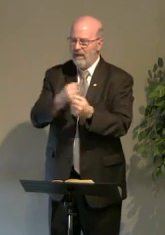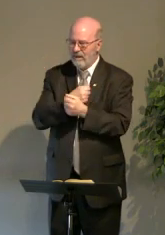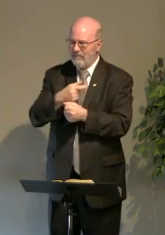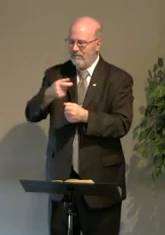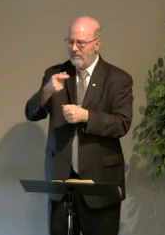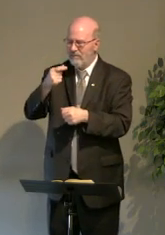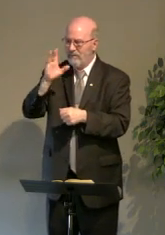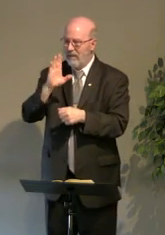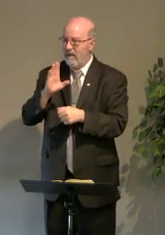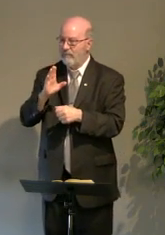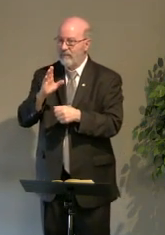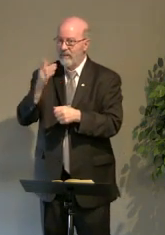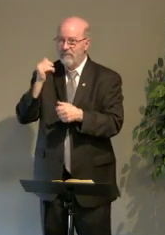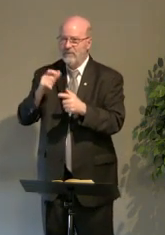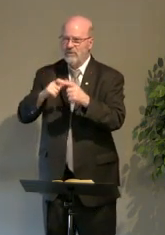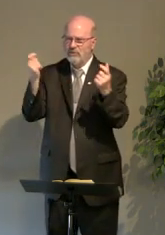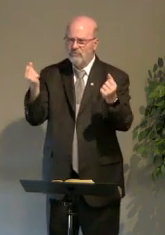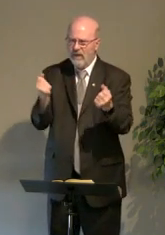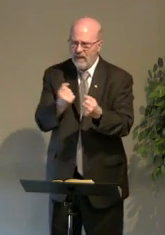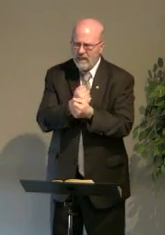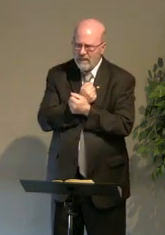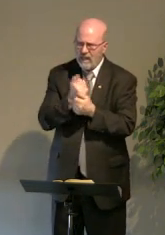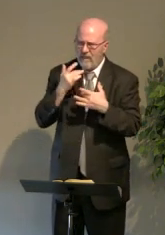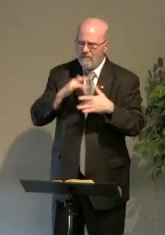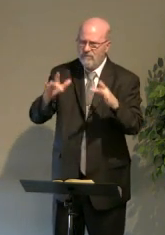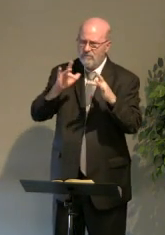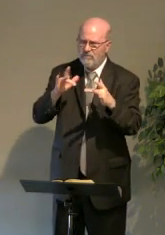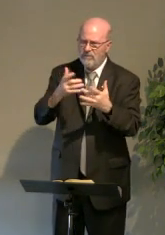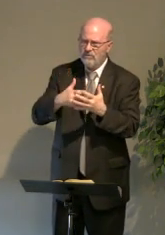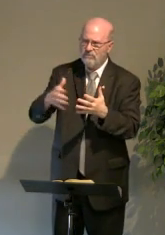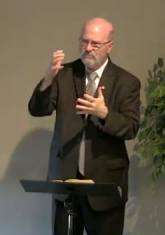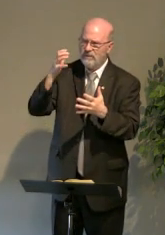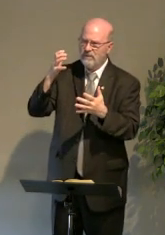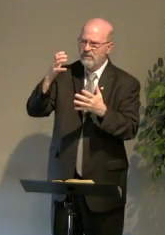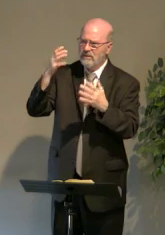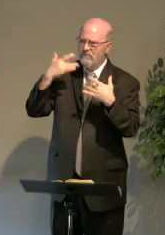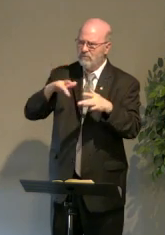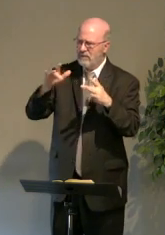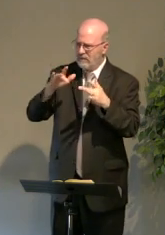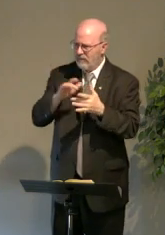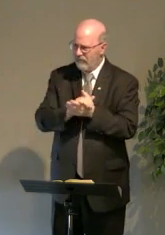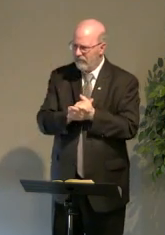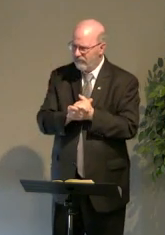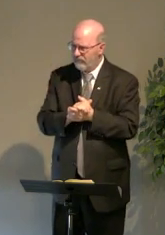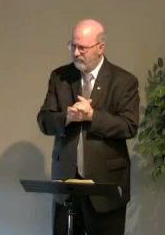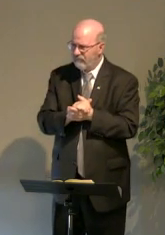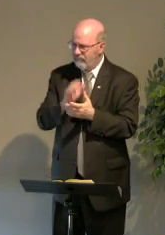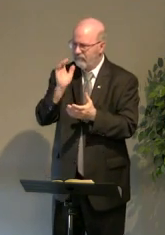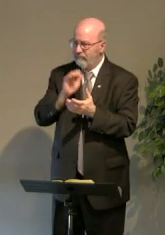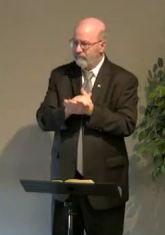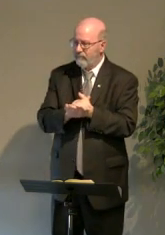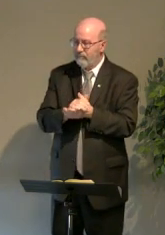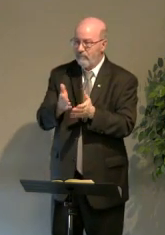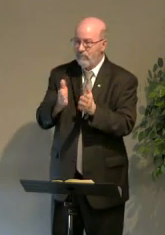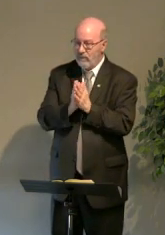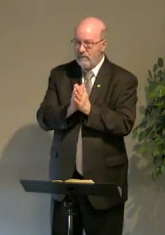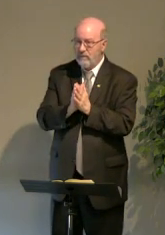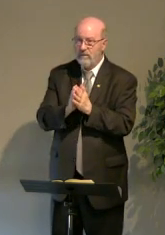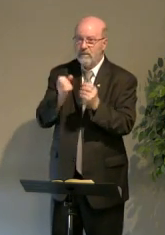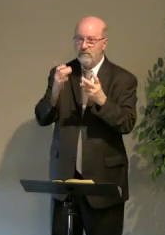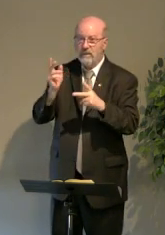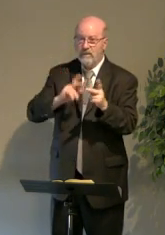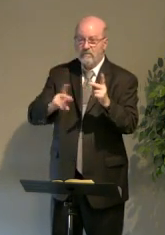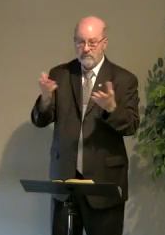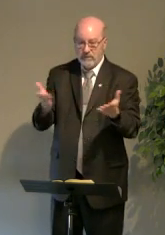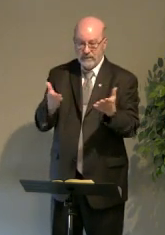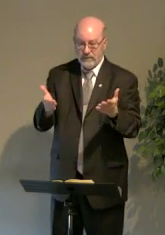God, because of this great love and his mercy and his richness of mercy, I believe if you were to ask many of the